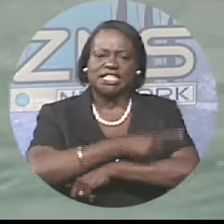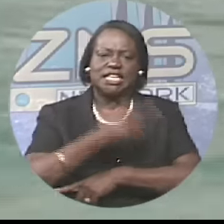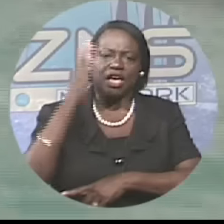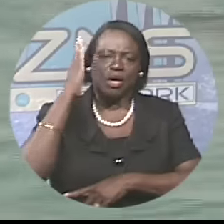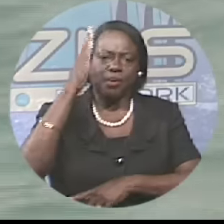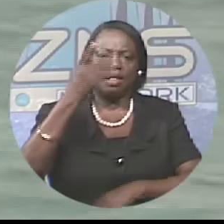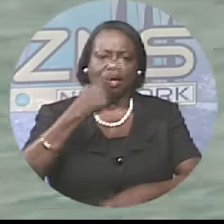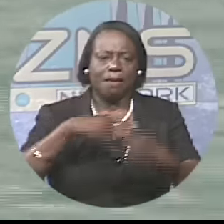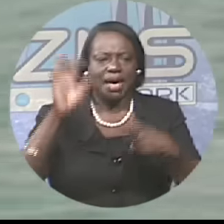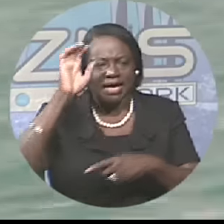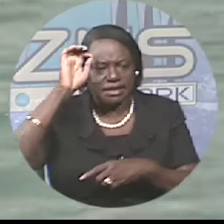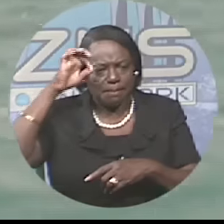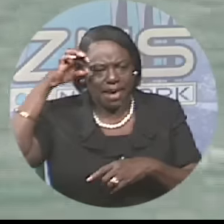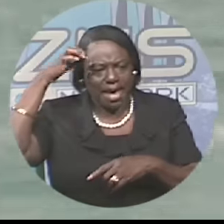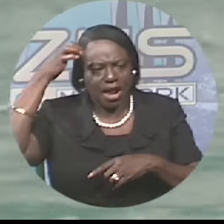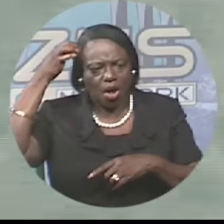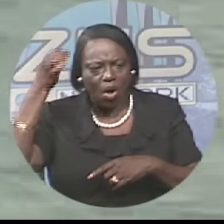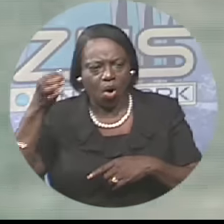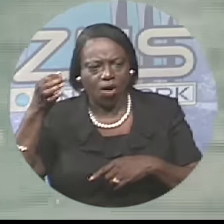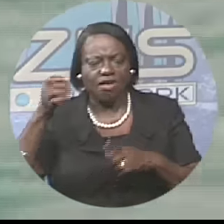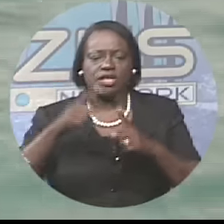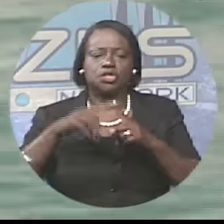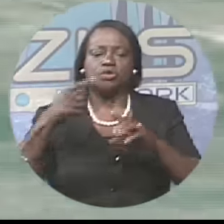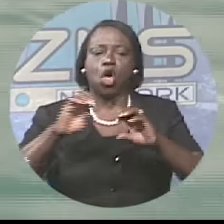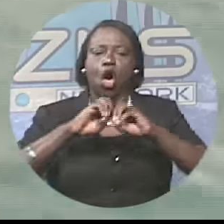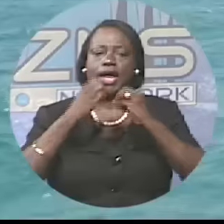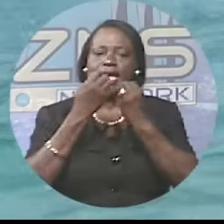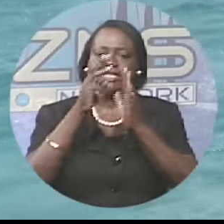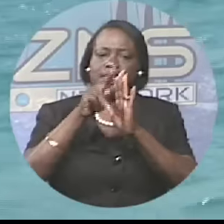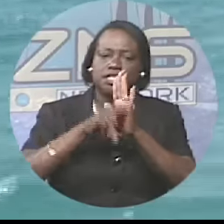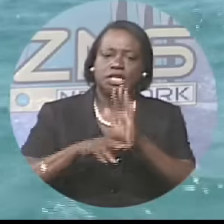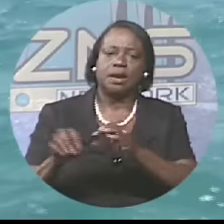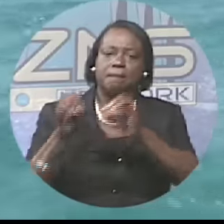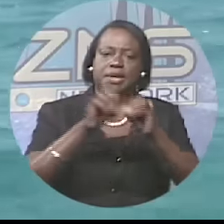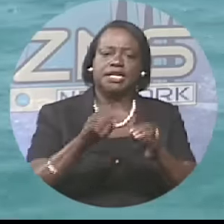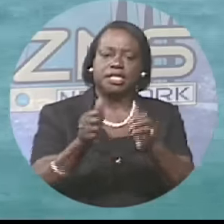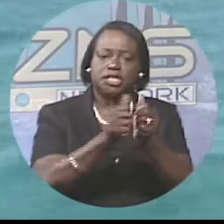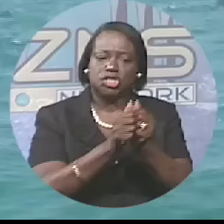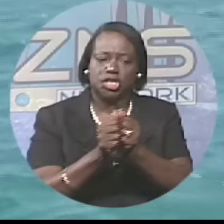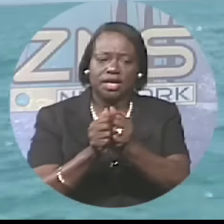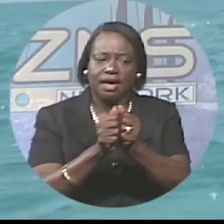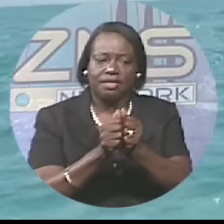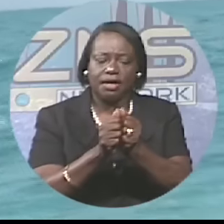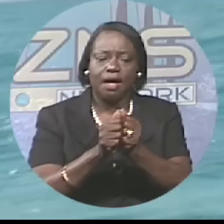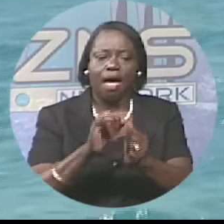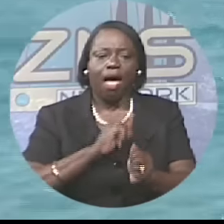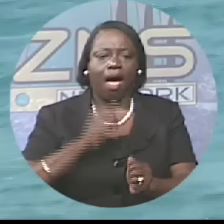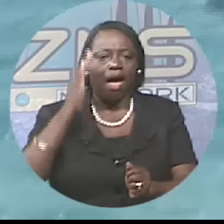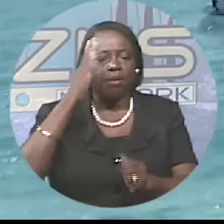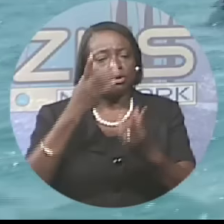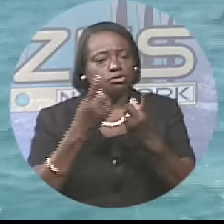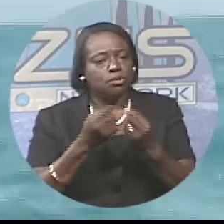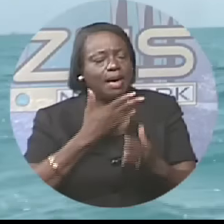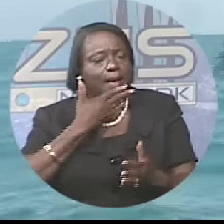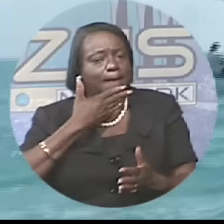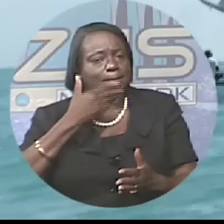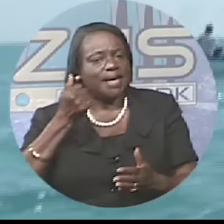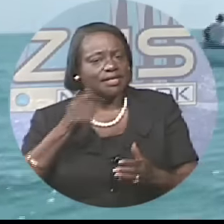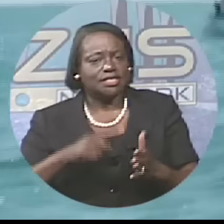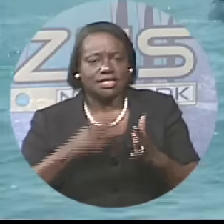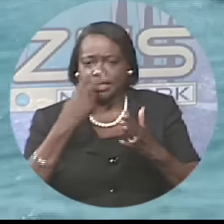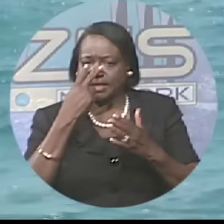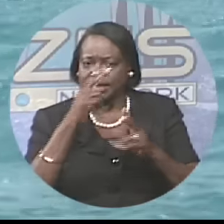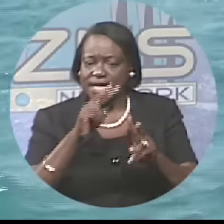I tip my hat off to the organization that put it together. And I'll do my best to see if I